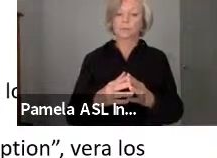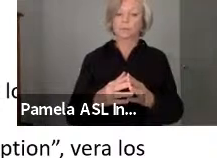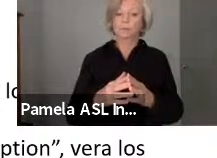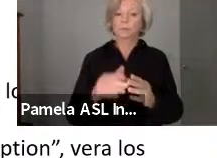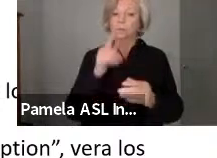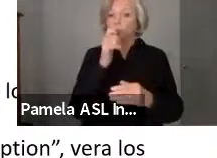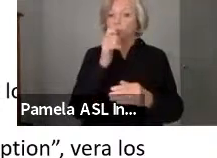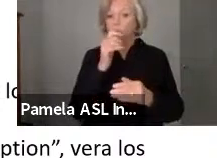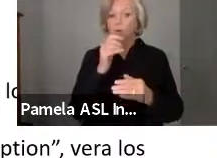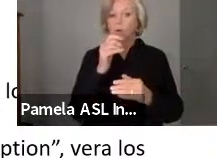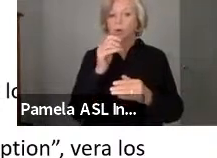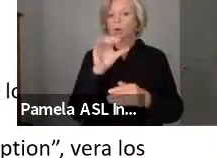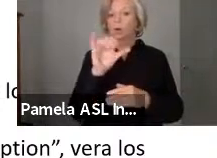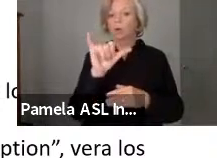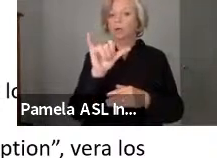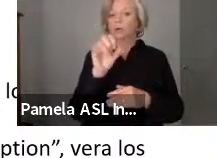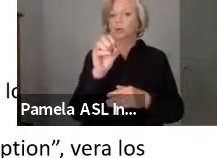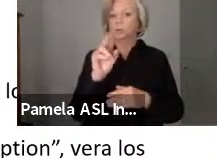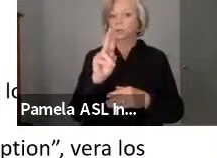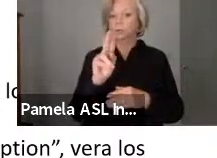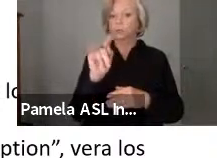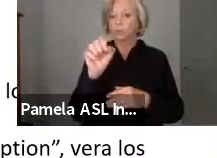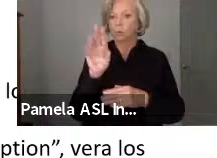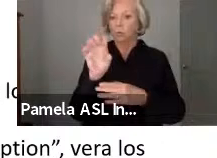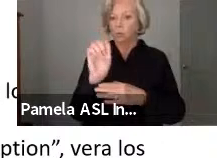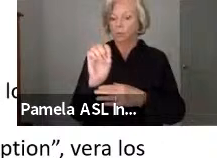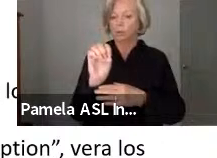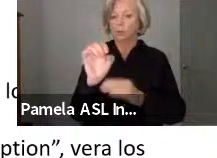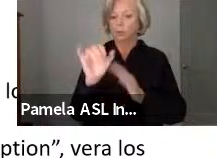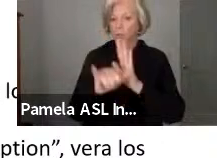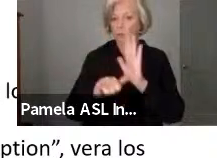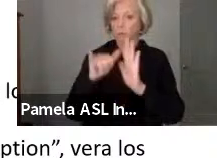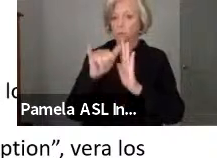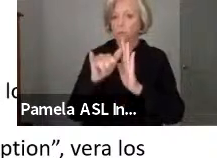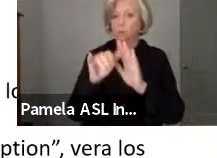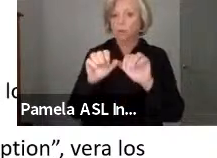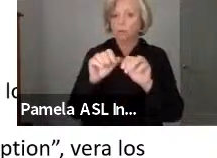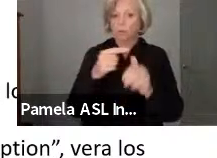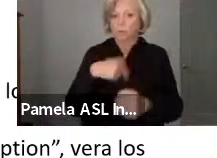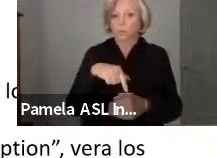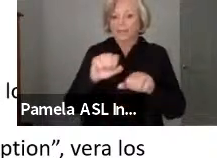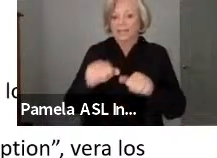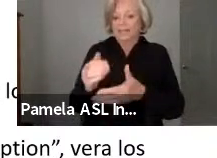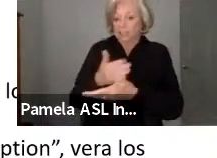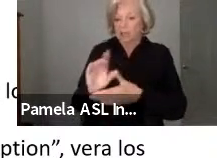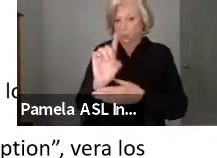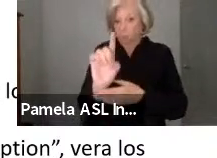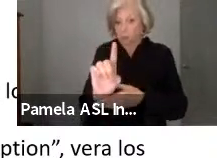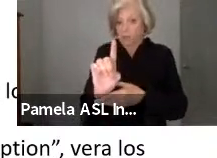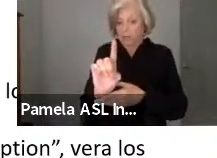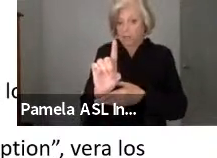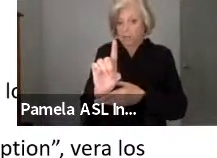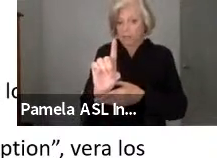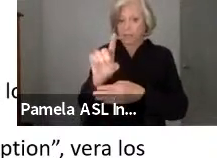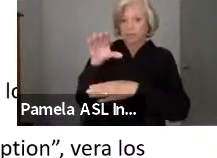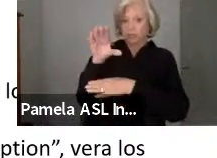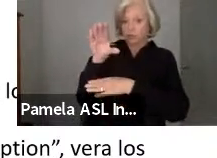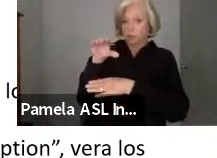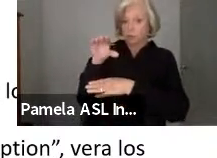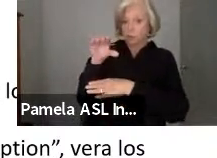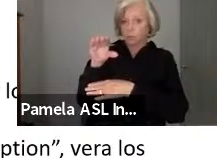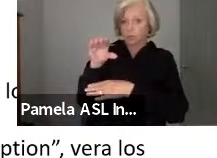YouTube, we are only able to share one video screen at a time.